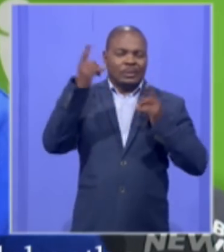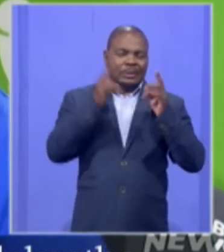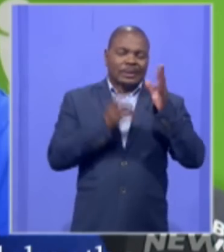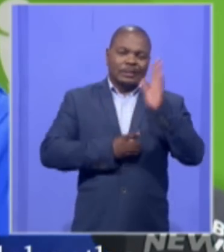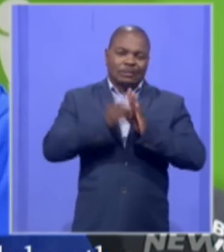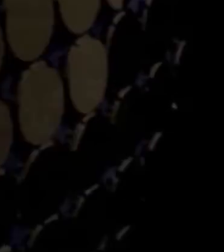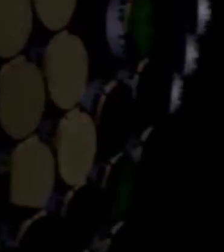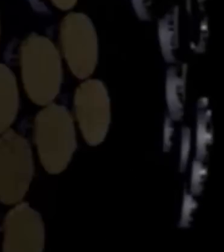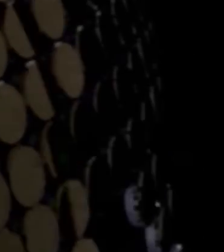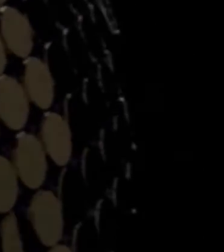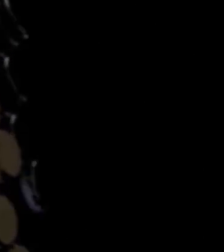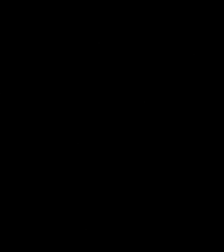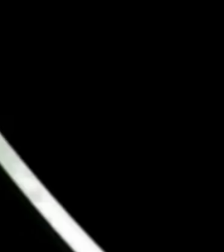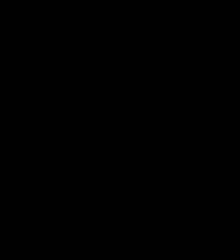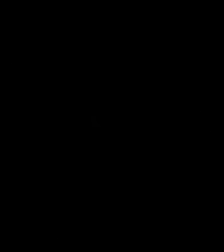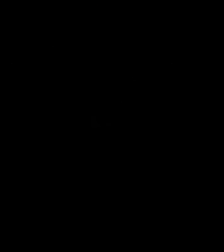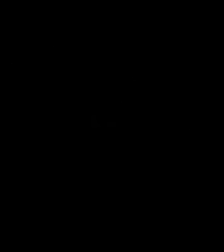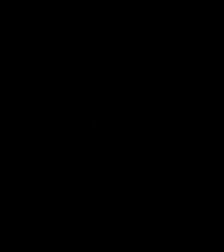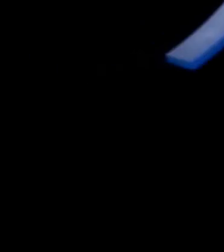grant.